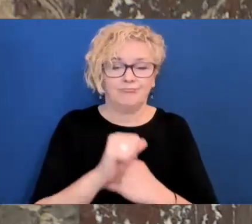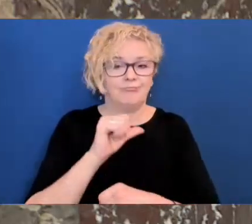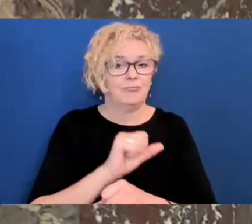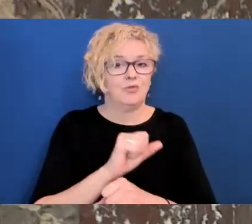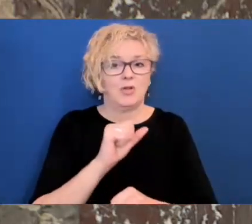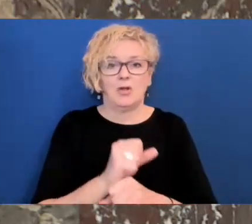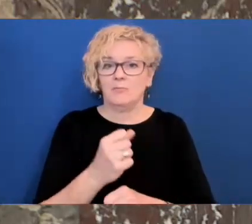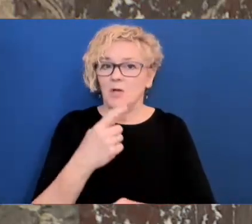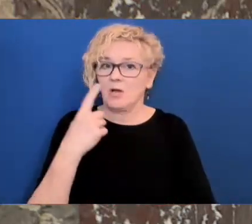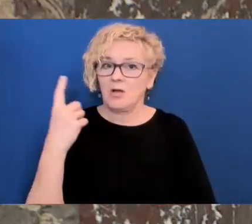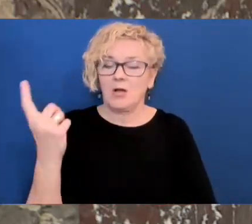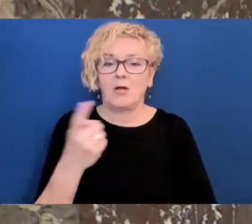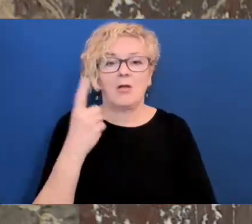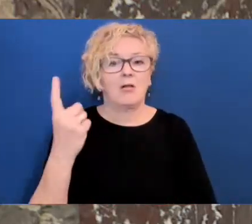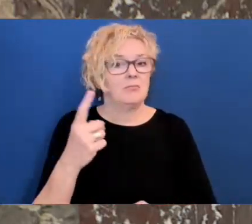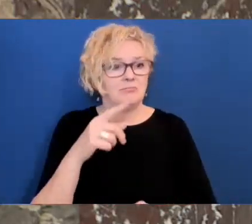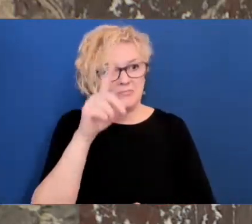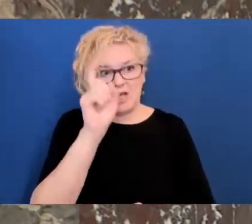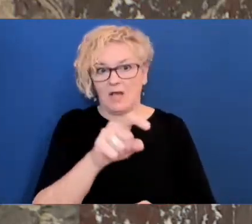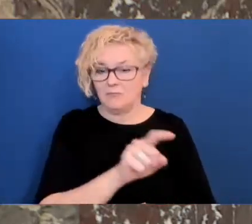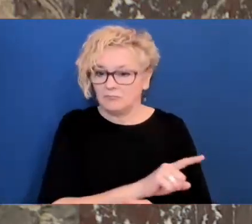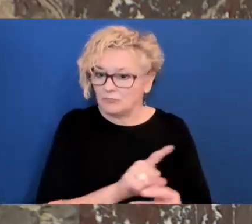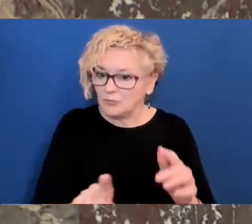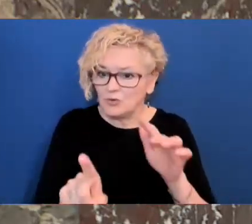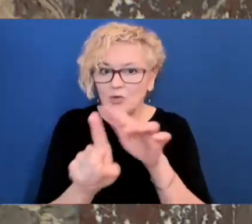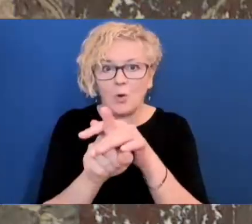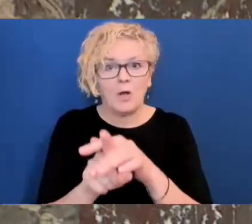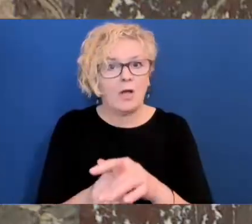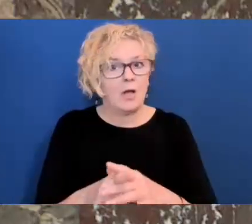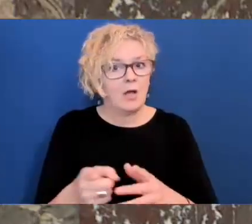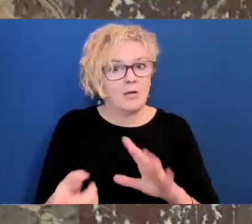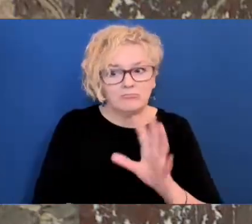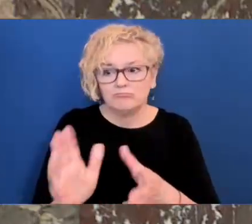You know, thinking about first responders, particularly this weekend,